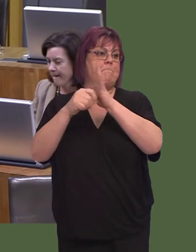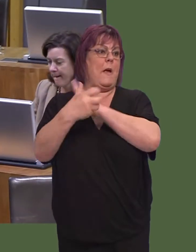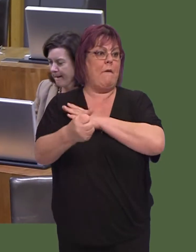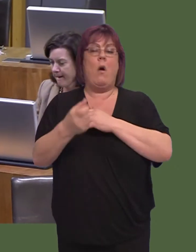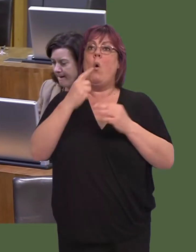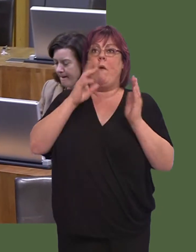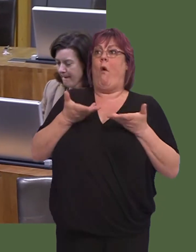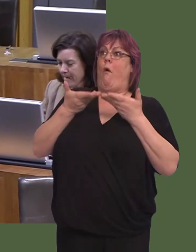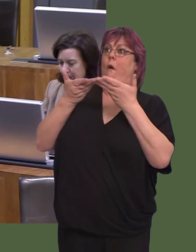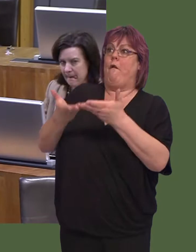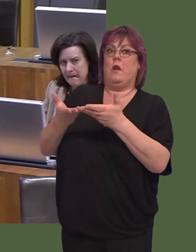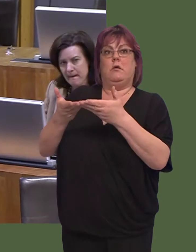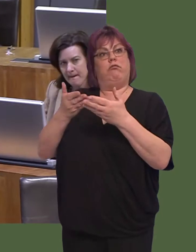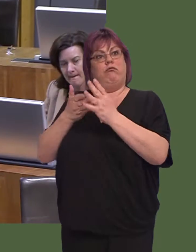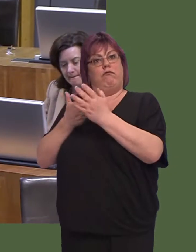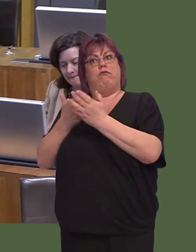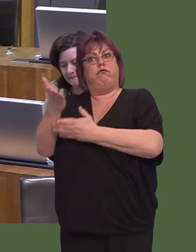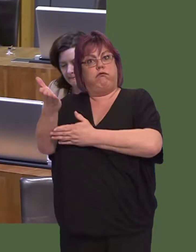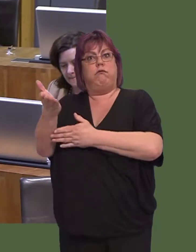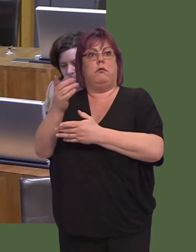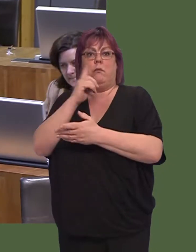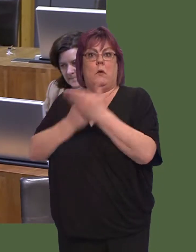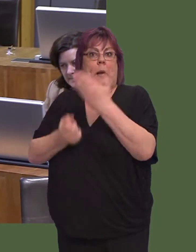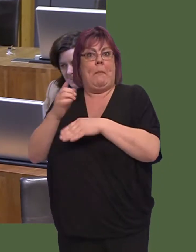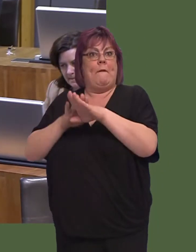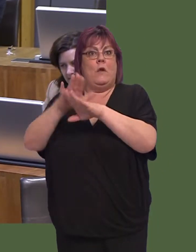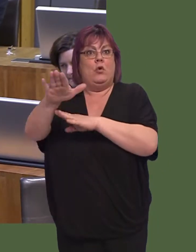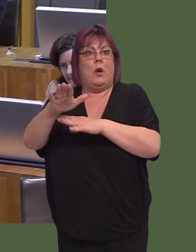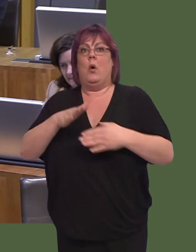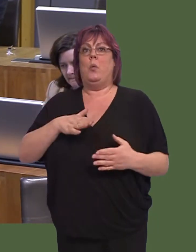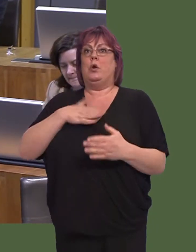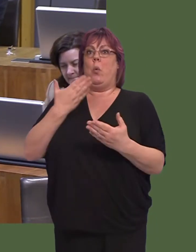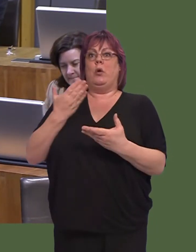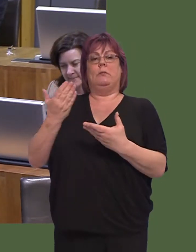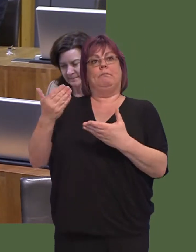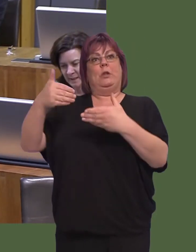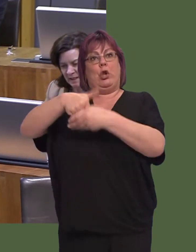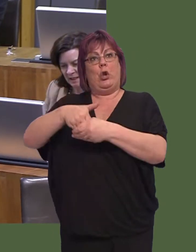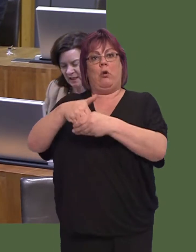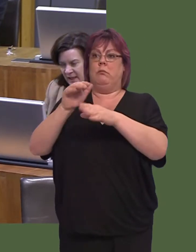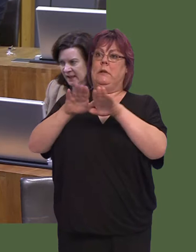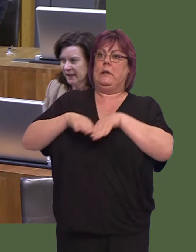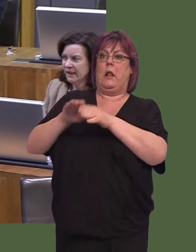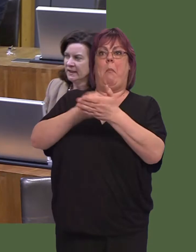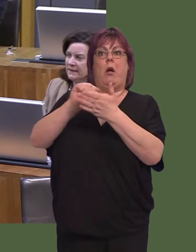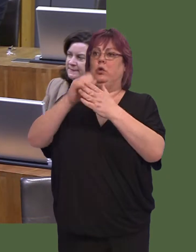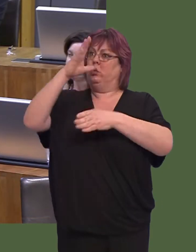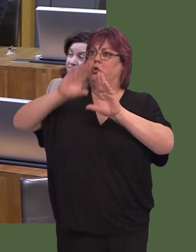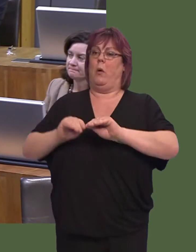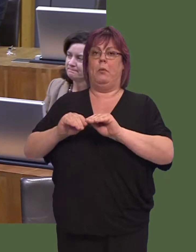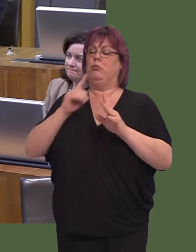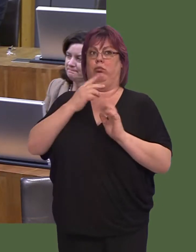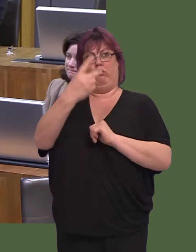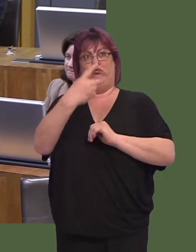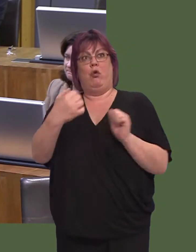We have offered a way forward. We understand the UK Government's view that there needs to be no disruption of the UK's internal single market. We understand that.